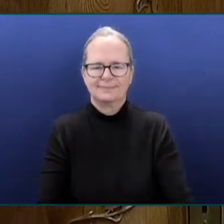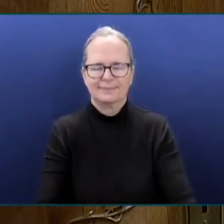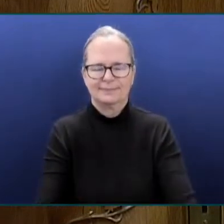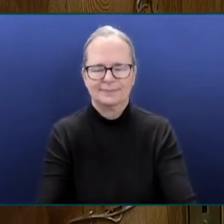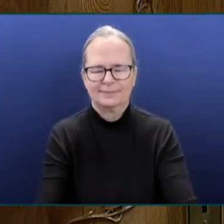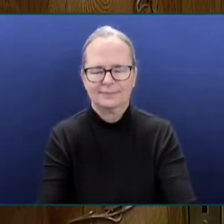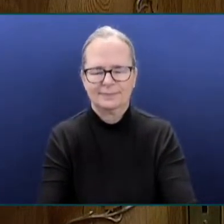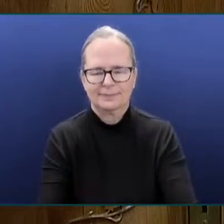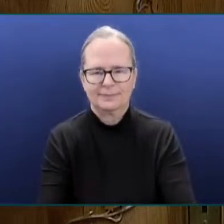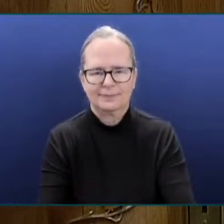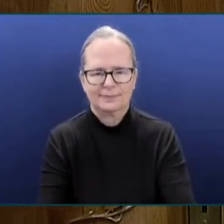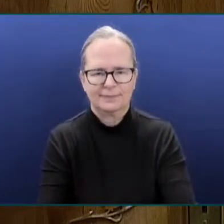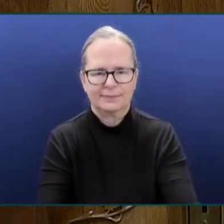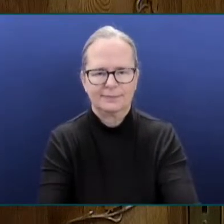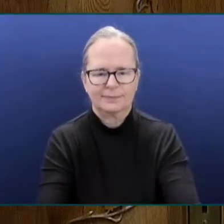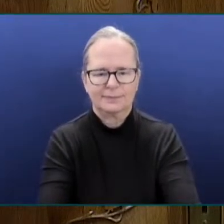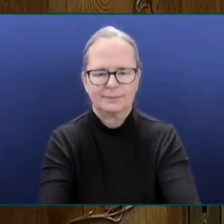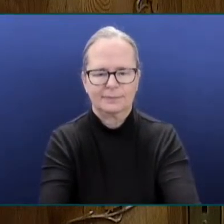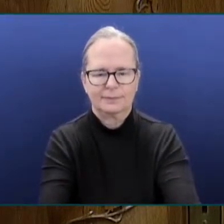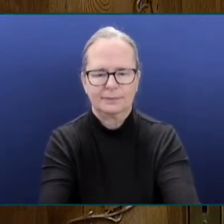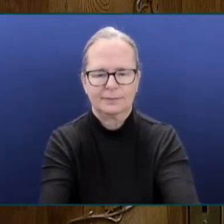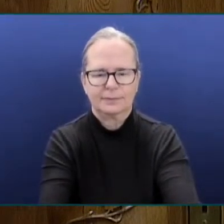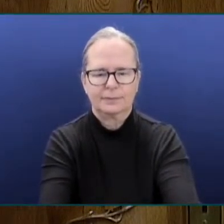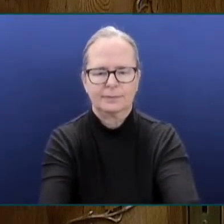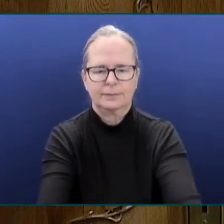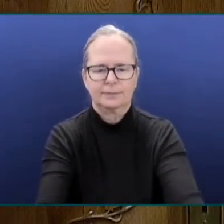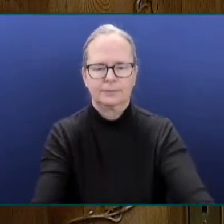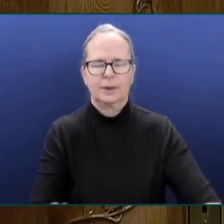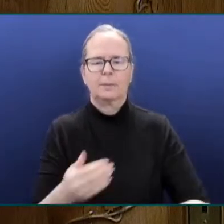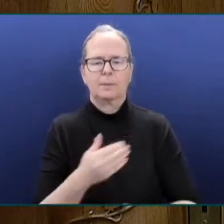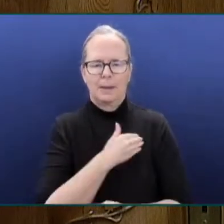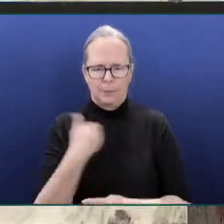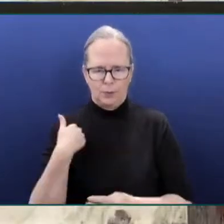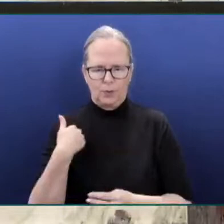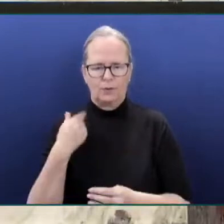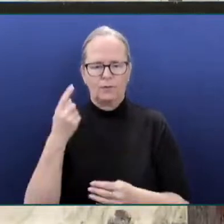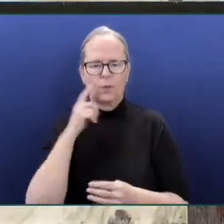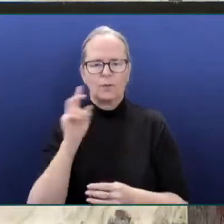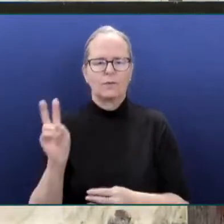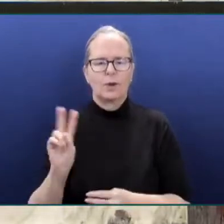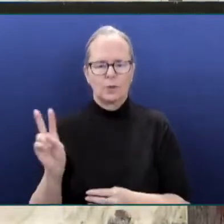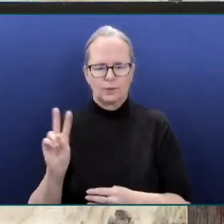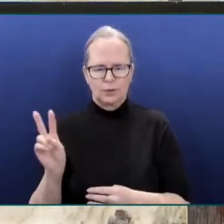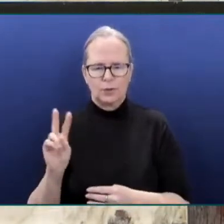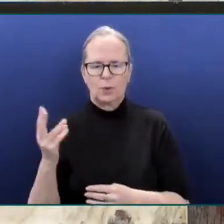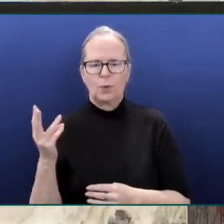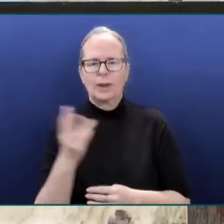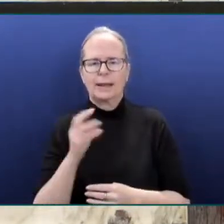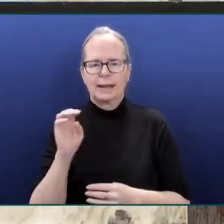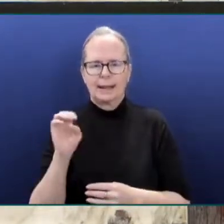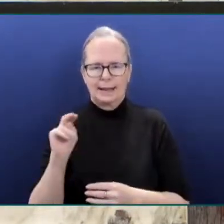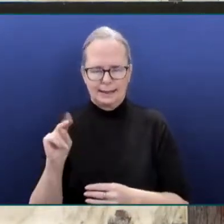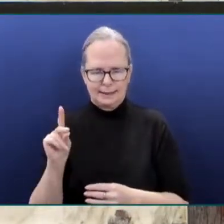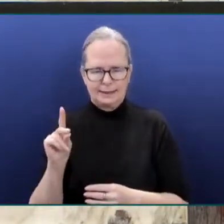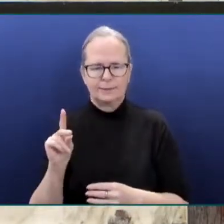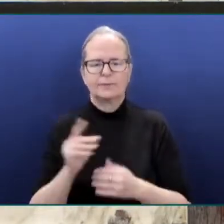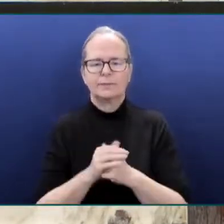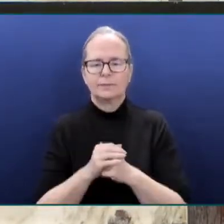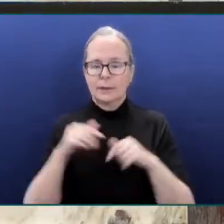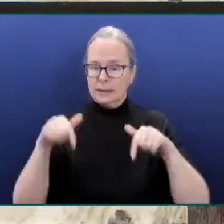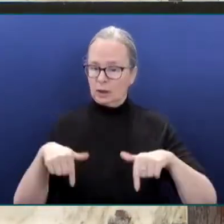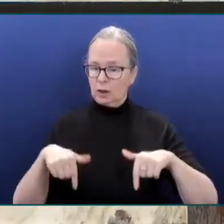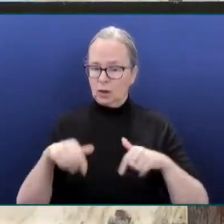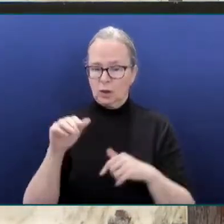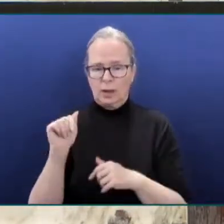Member for Vancouver West End. Thank you, Honourable Speaker. I want to acknowledge Adrian Smith, who is in the House today. I've worked with Adrian on